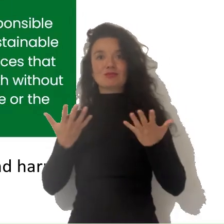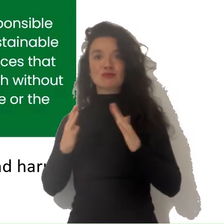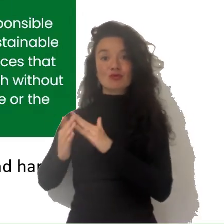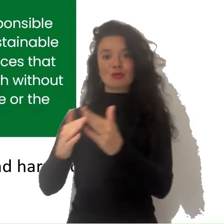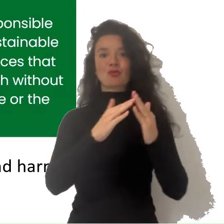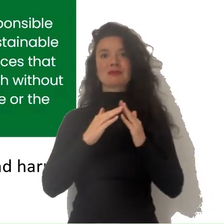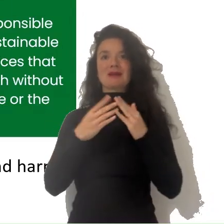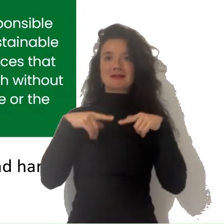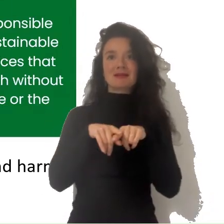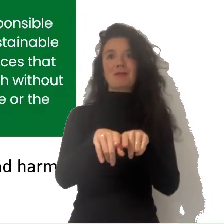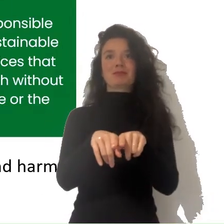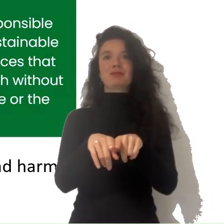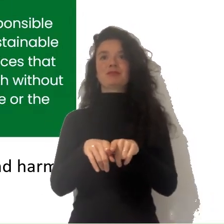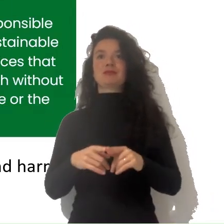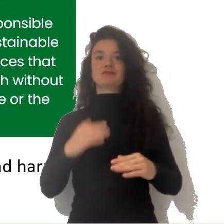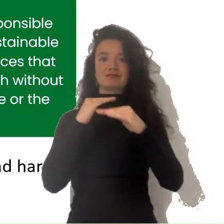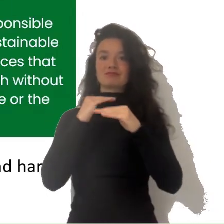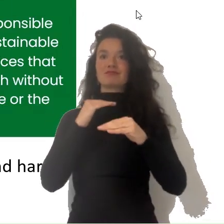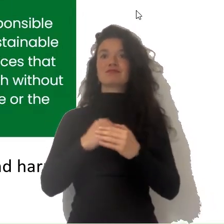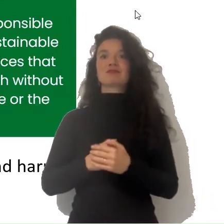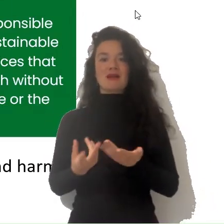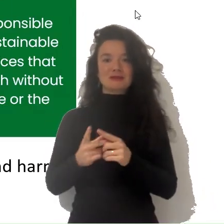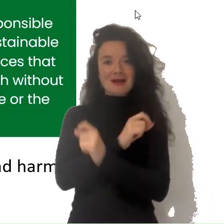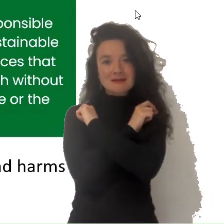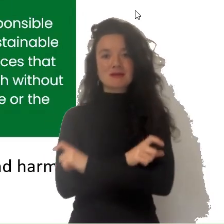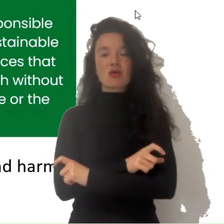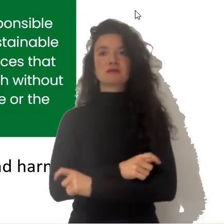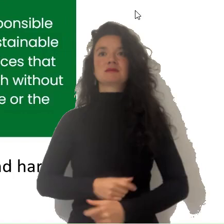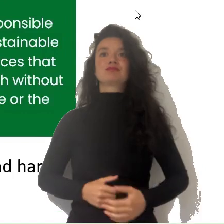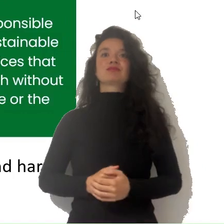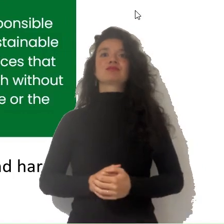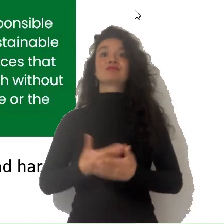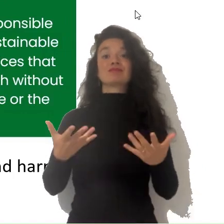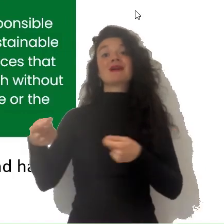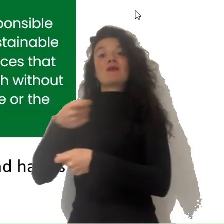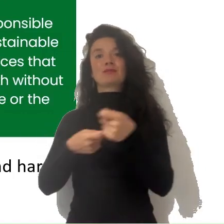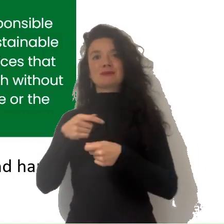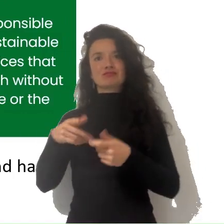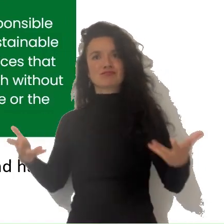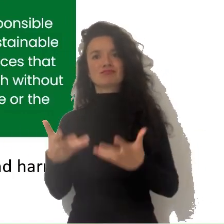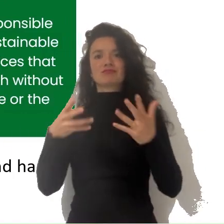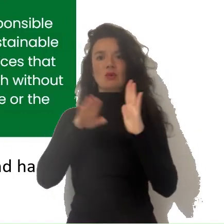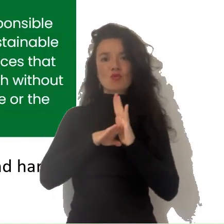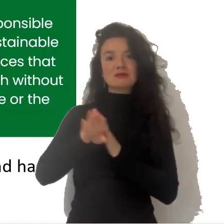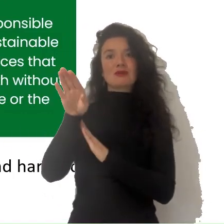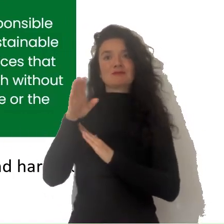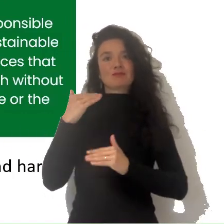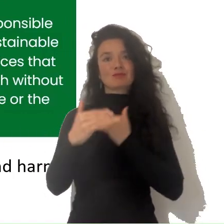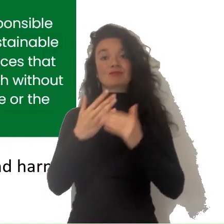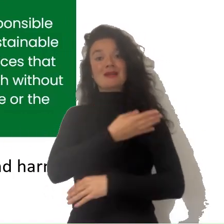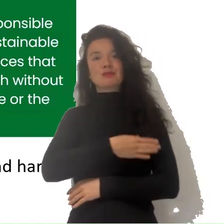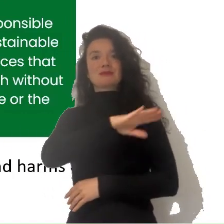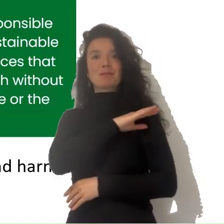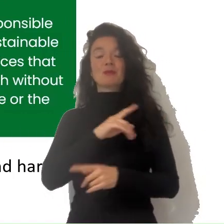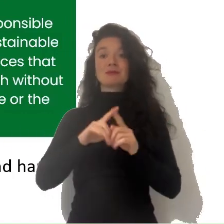needs, creating fair and resilient communities. And economy is encourage responsible